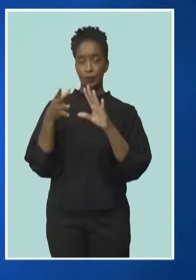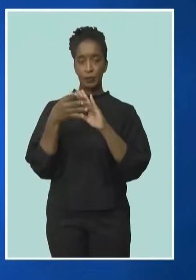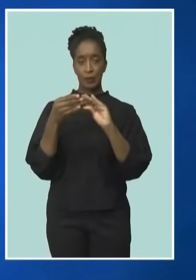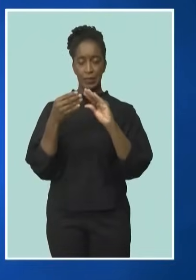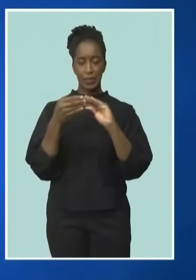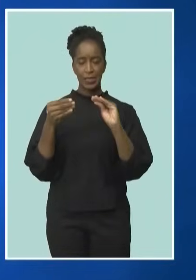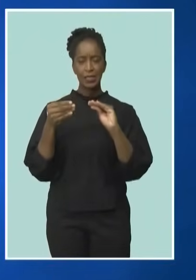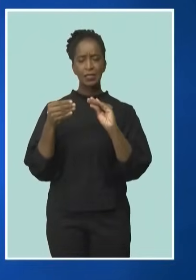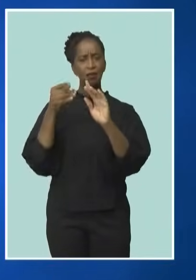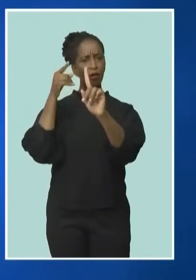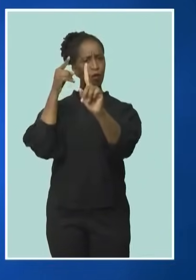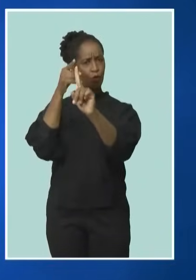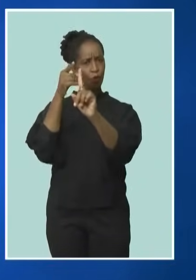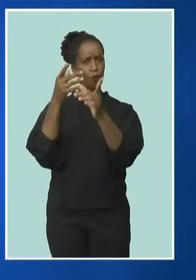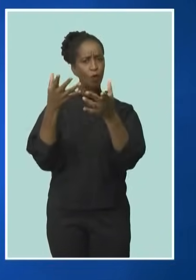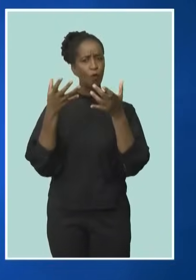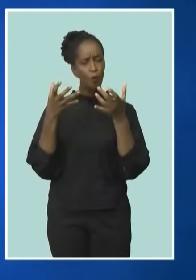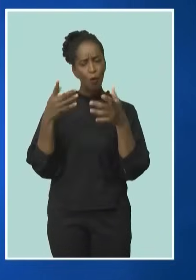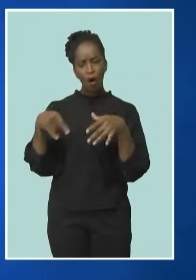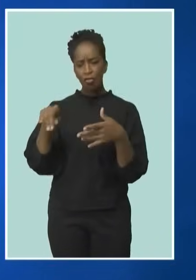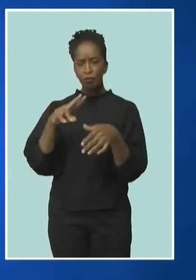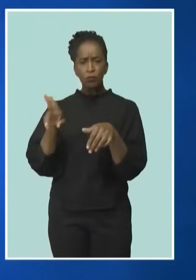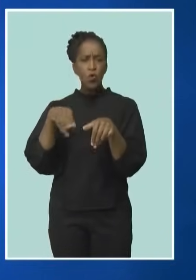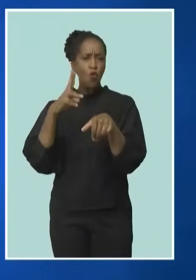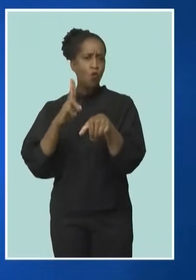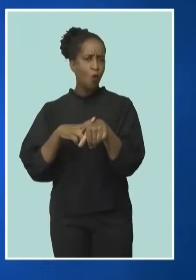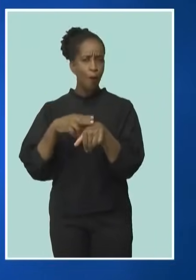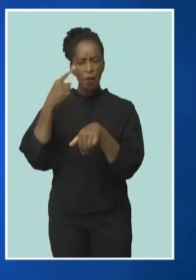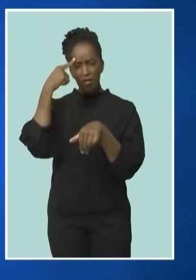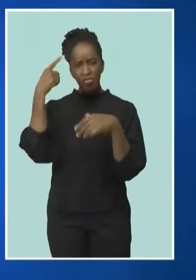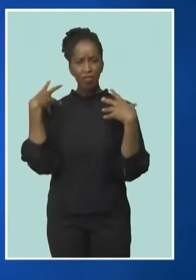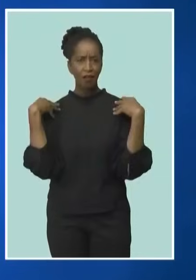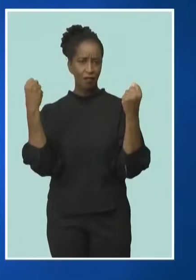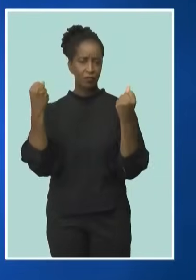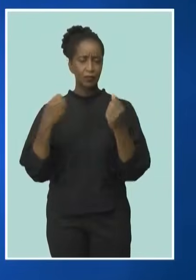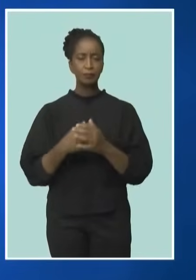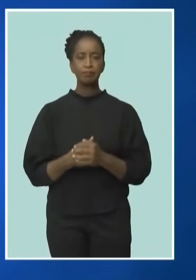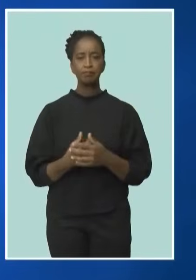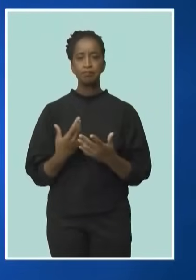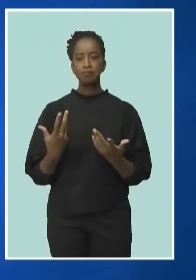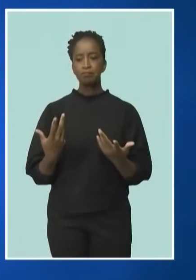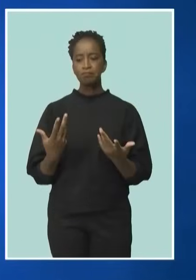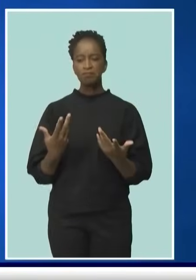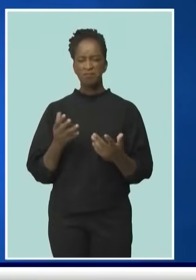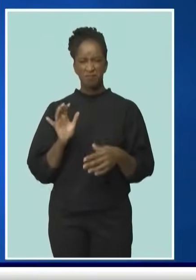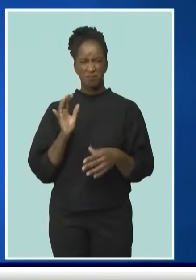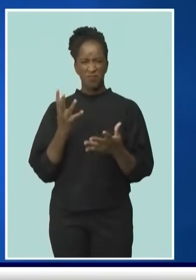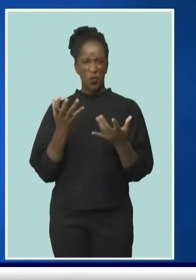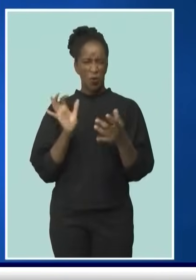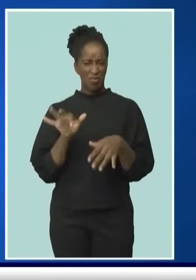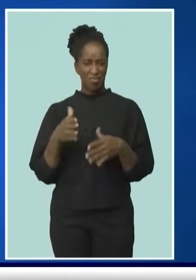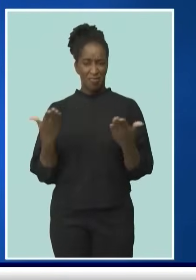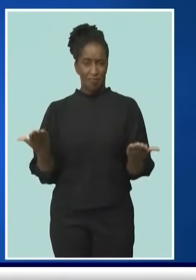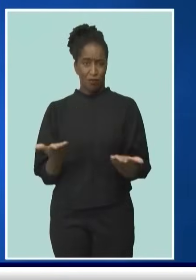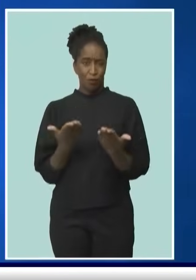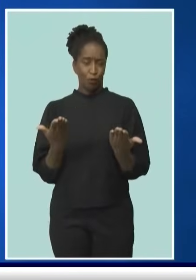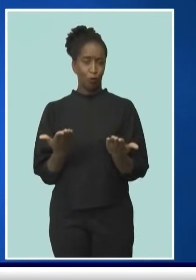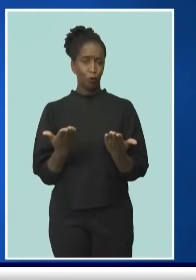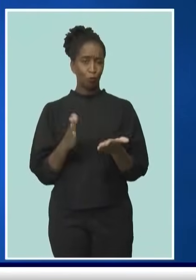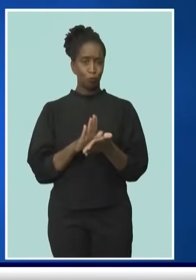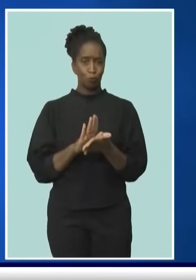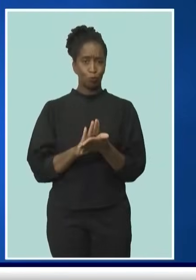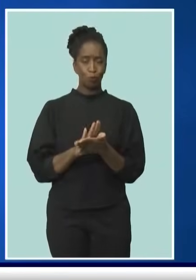vision is to make healthy living a way of life. Not just something that we do at Welches, but we want everyone